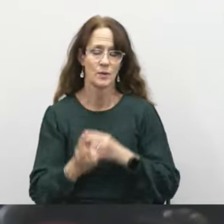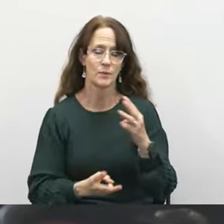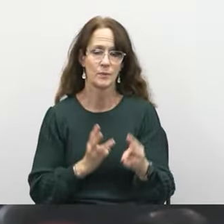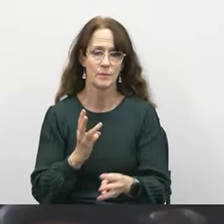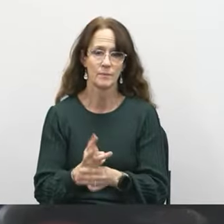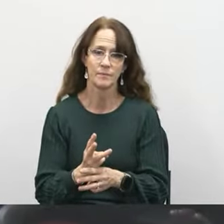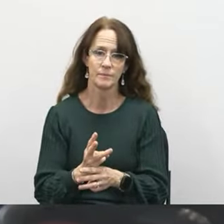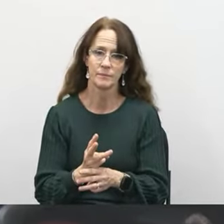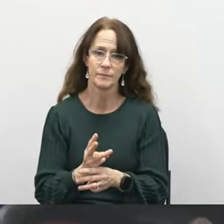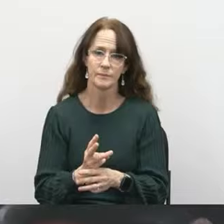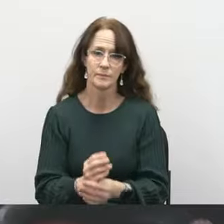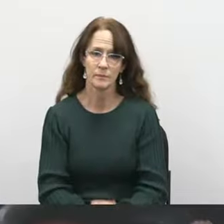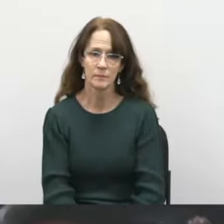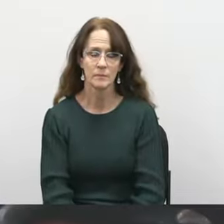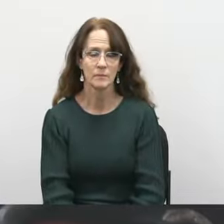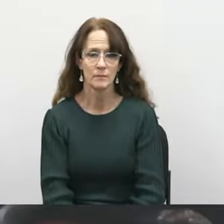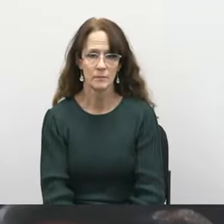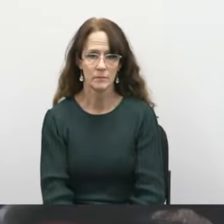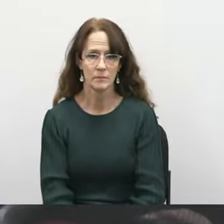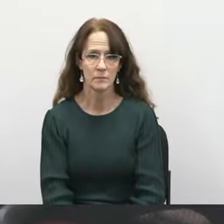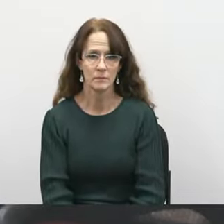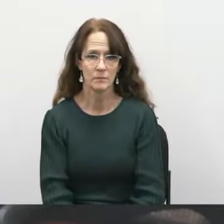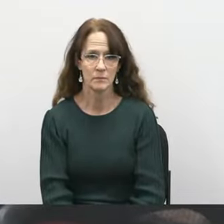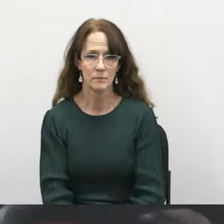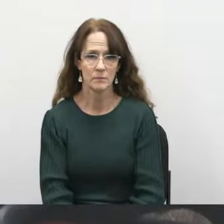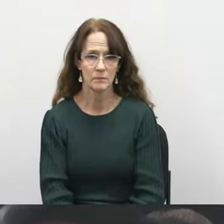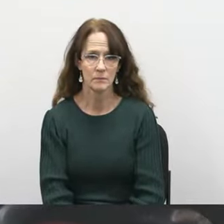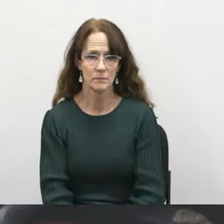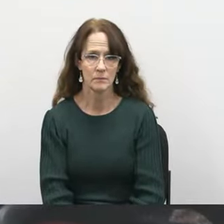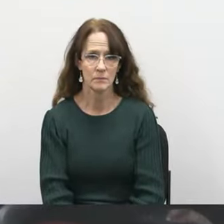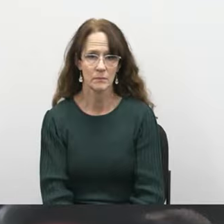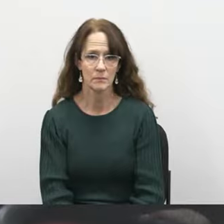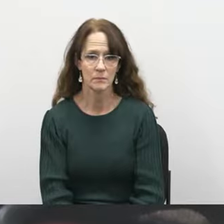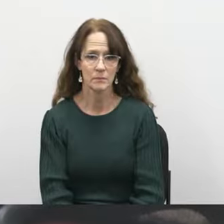quiero agregar por las bibliotecas.